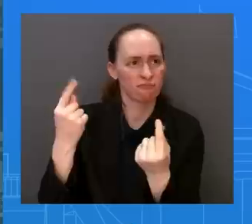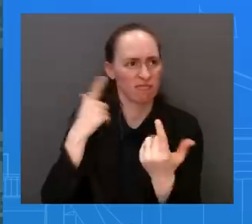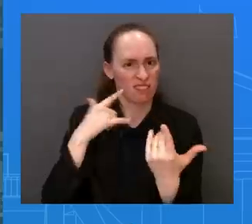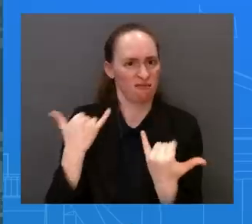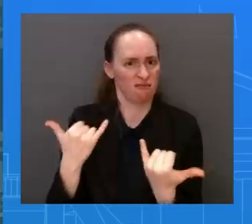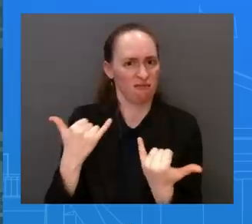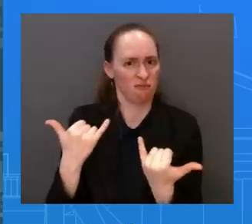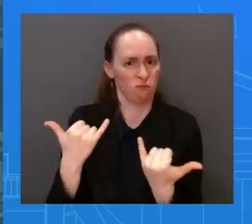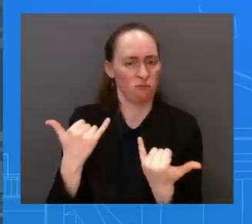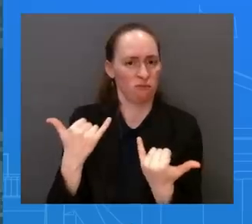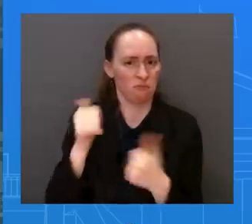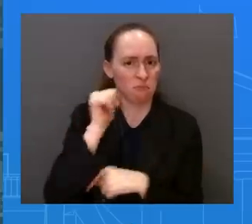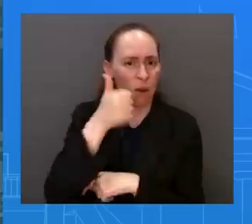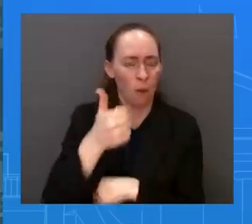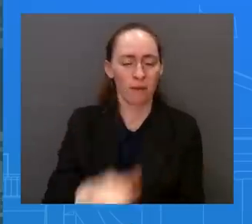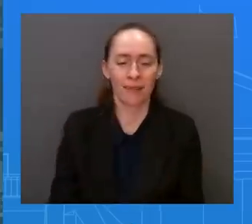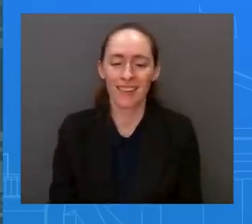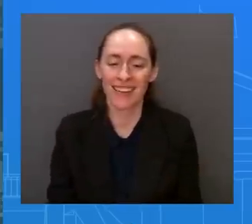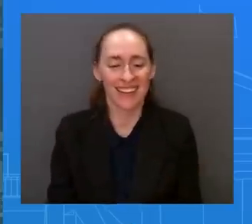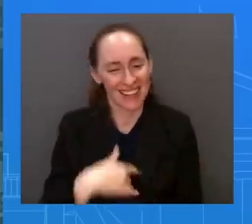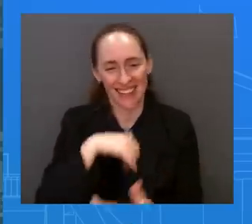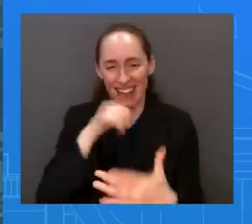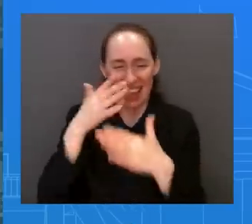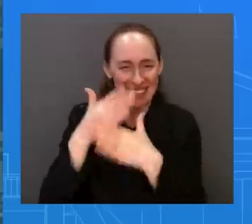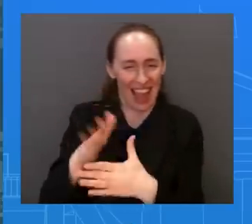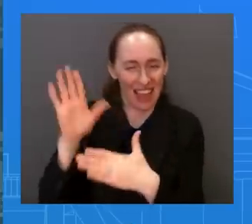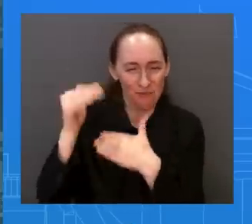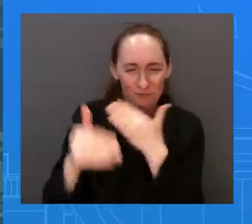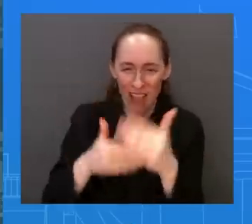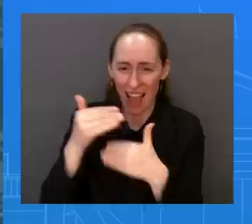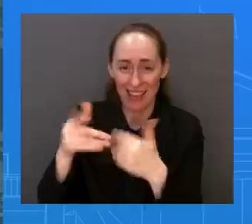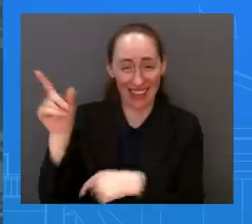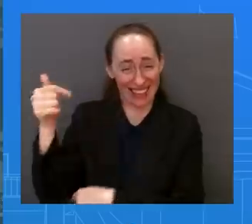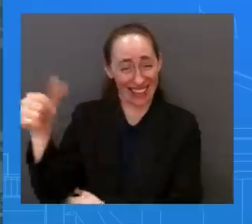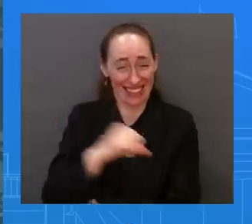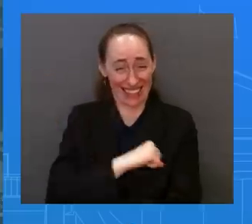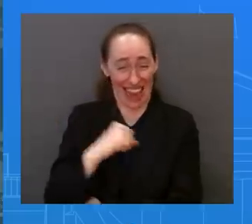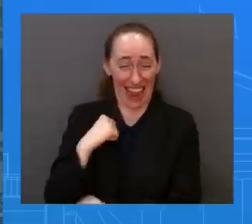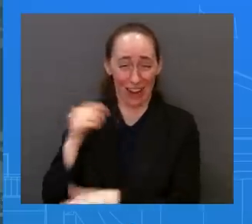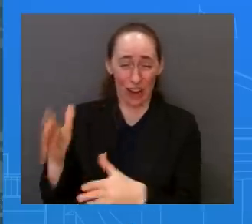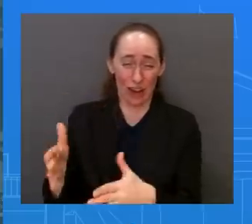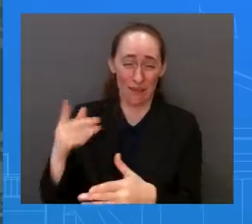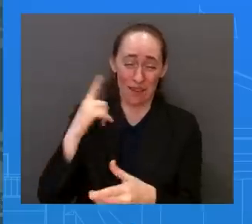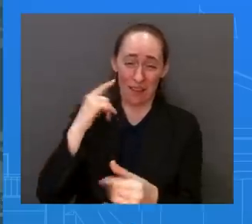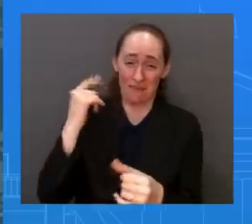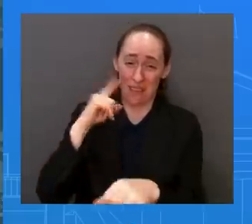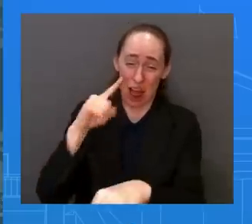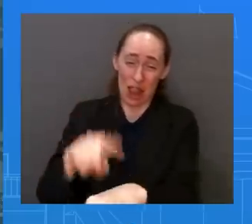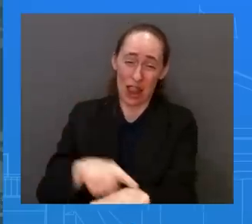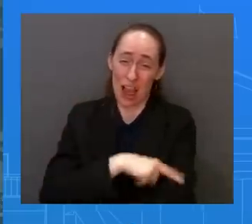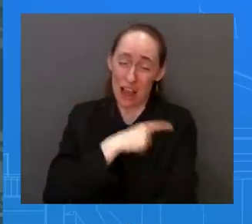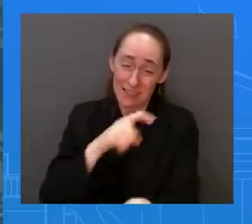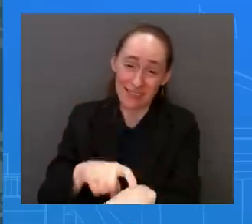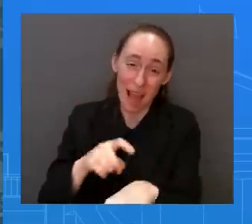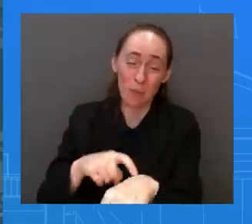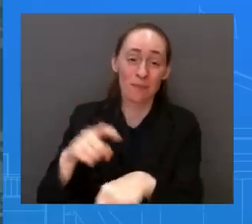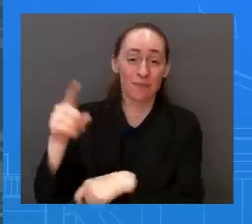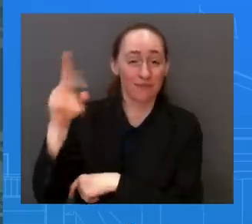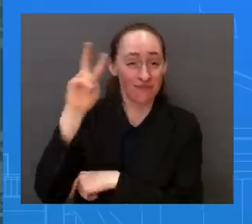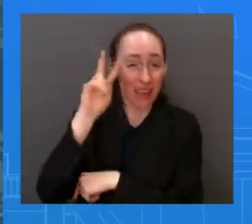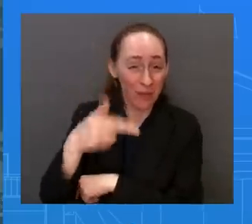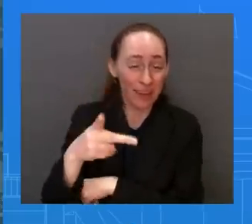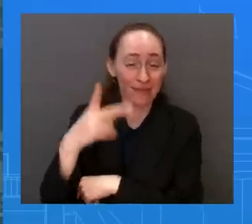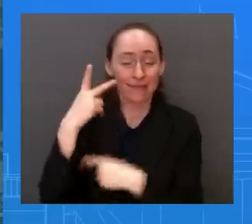for 8 years. He has been president for 2. He knows how this process is. He knows how it works. He knows how important tomorrow is going